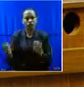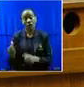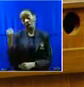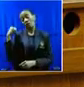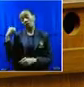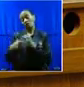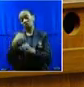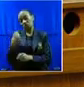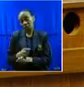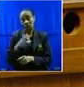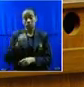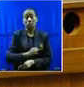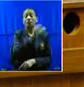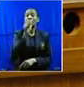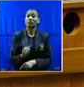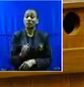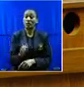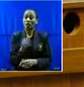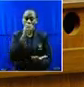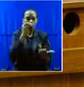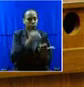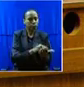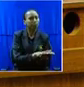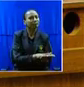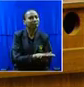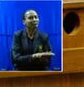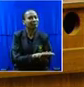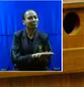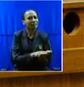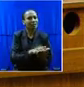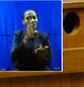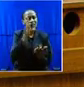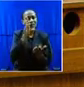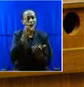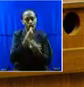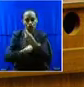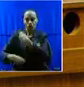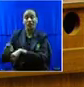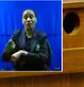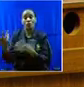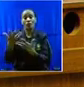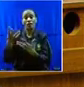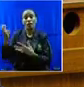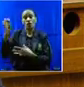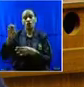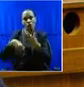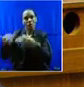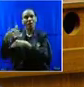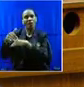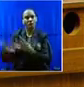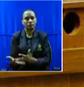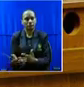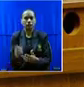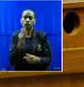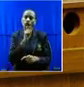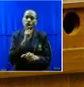recorded its first trade surplus with the European Union, driven by record exports of